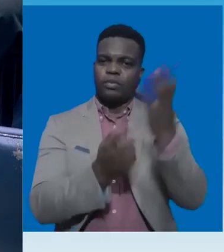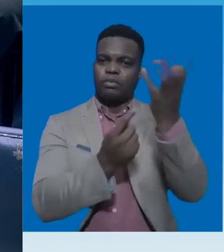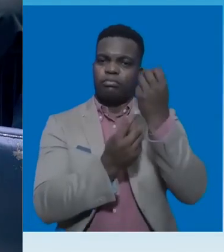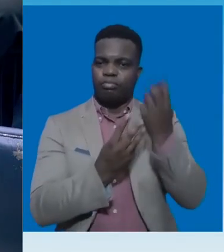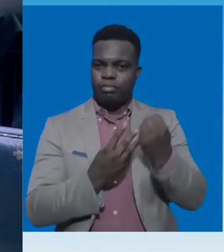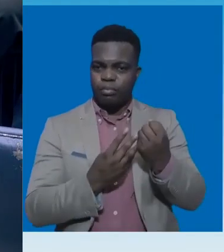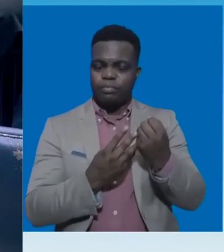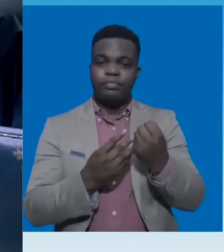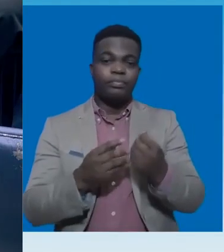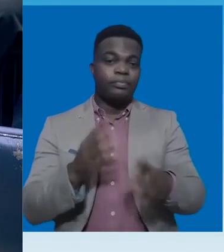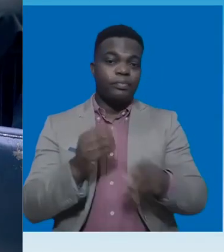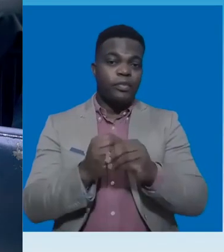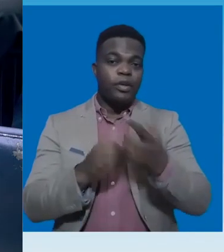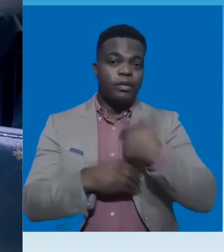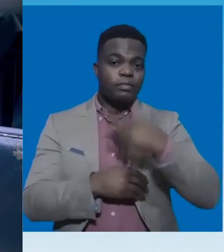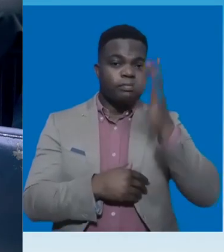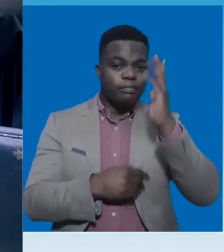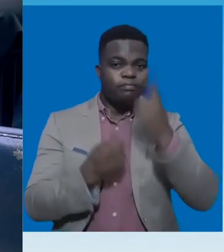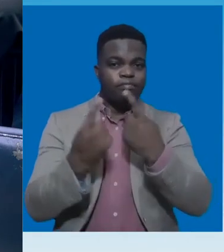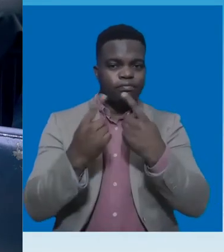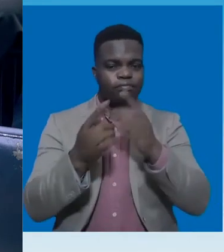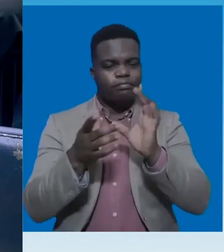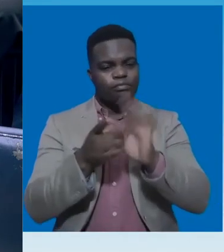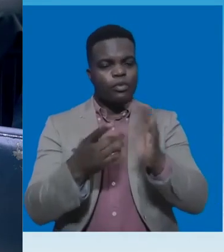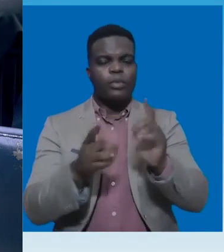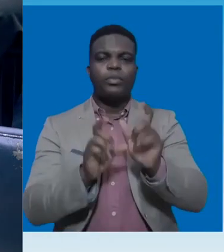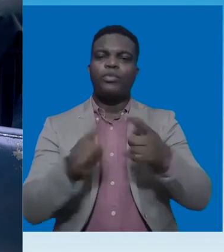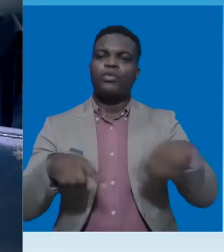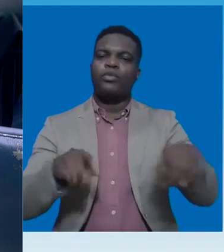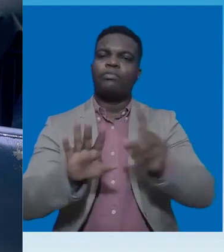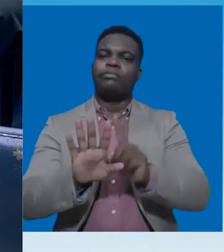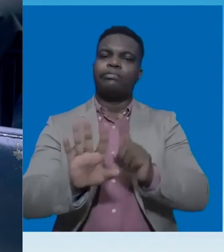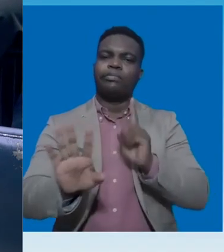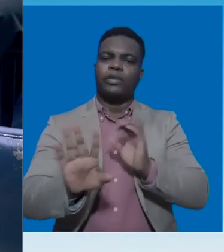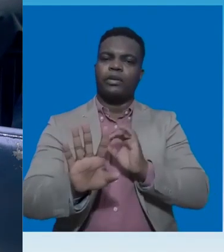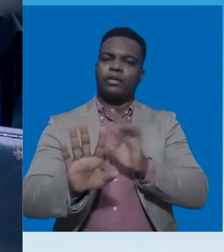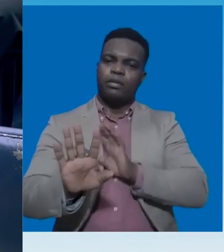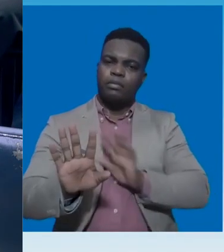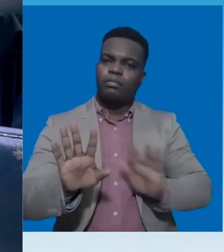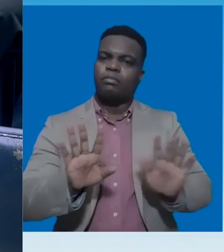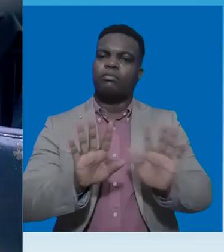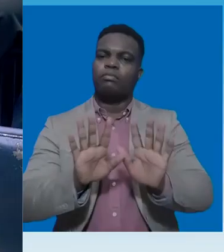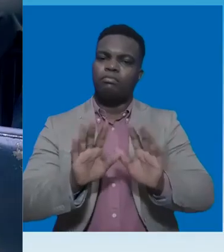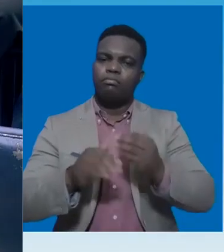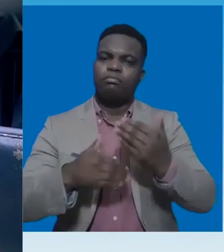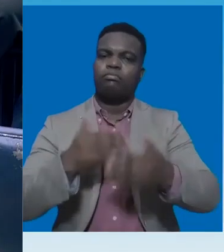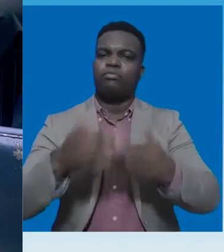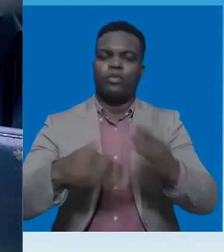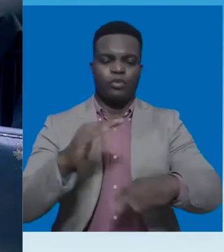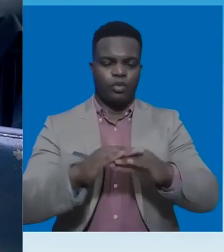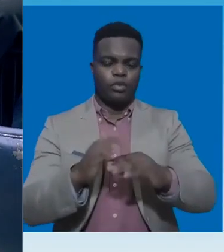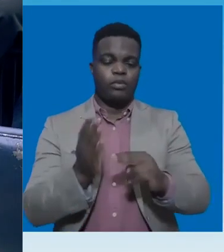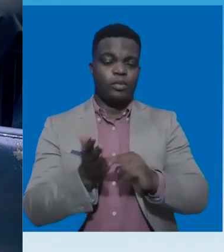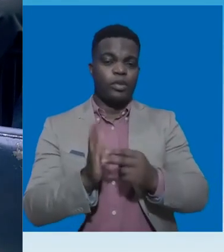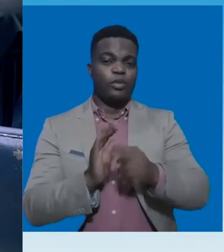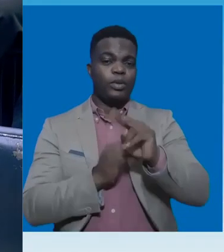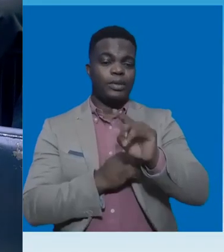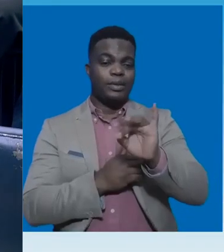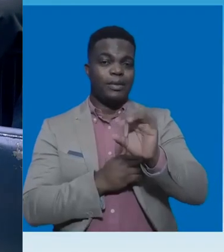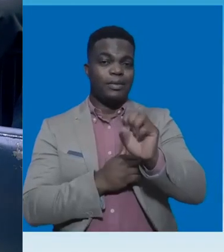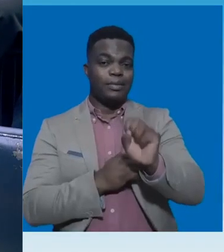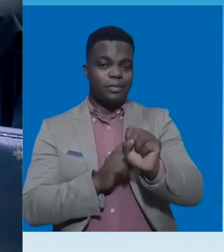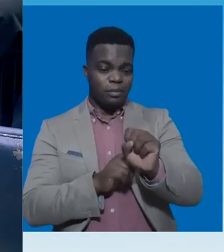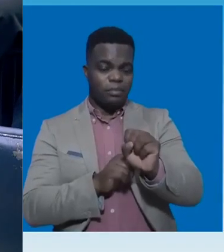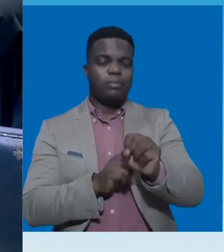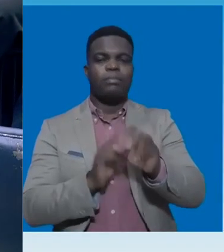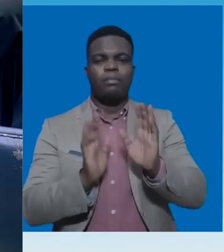meaning by making UNDIS 2.0 count. Madam Moderator, let me also extend my warmest gratitude to the UNDIS